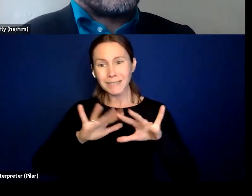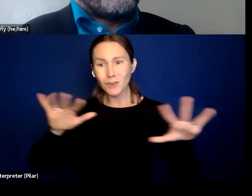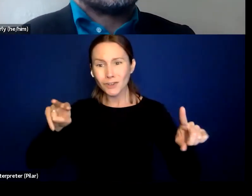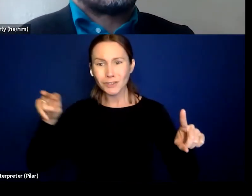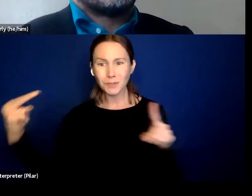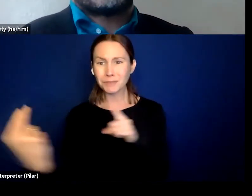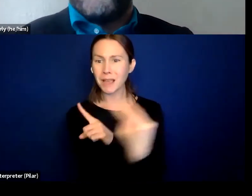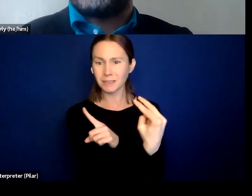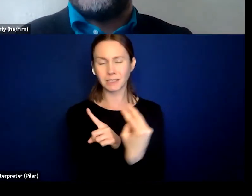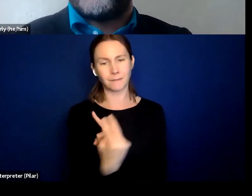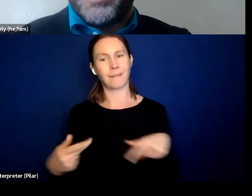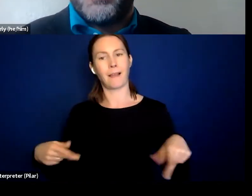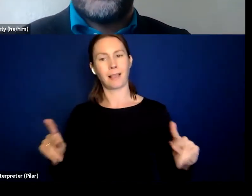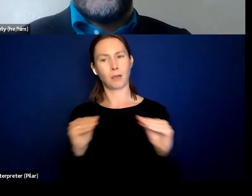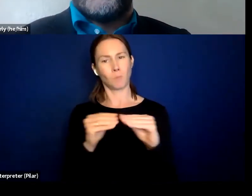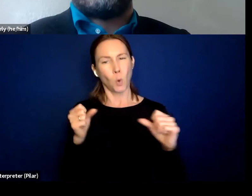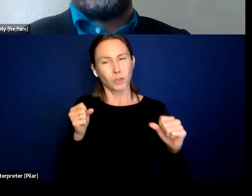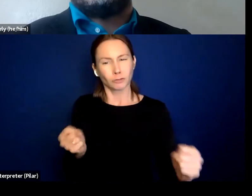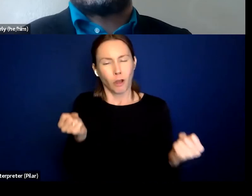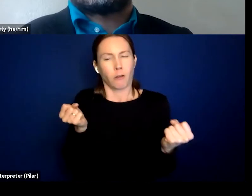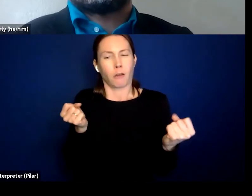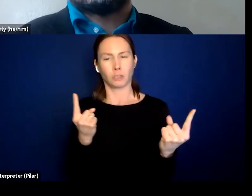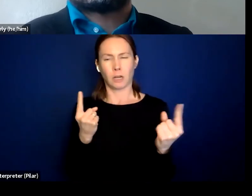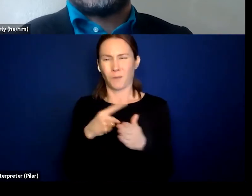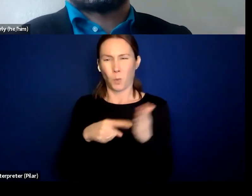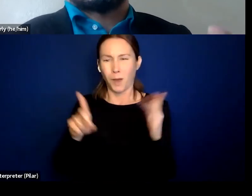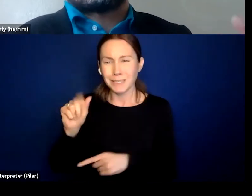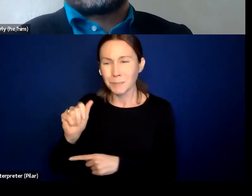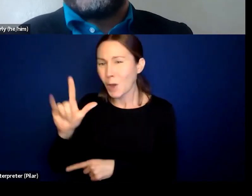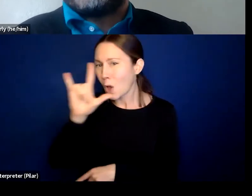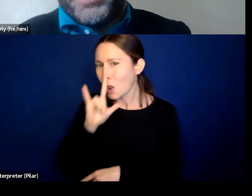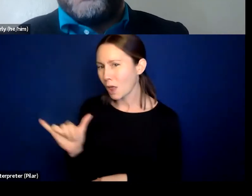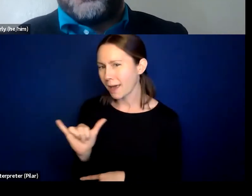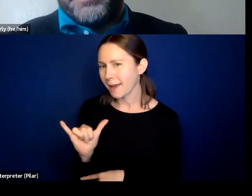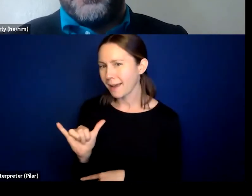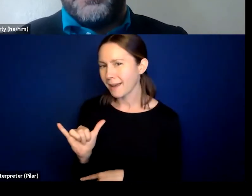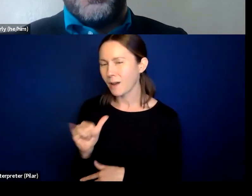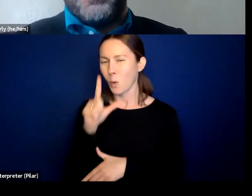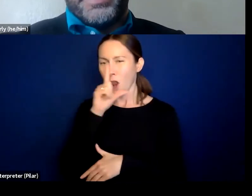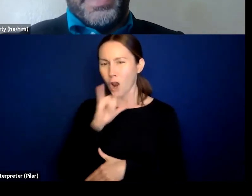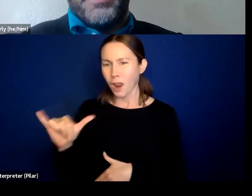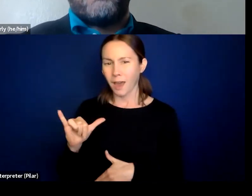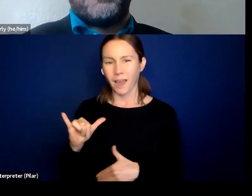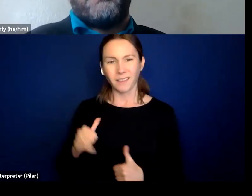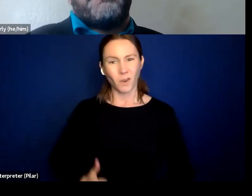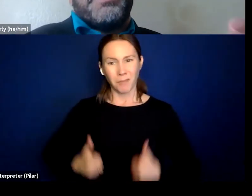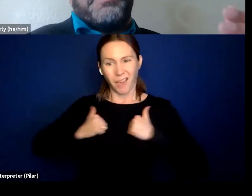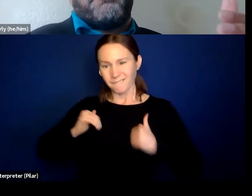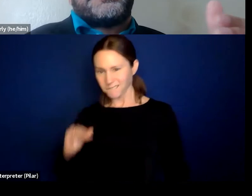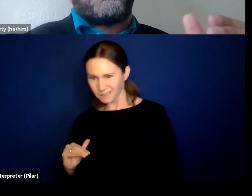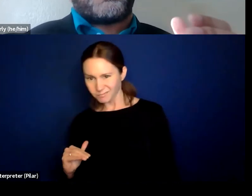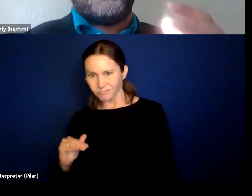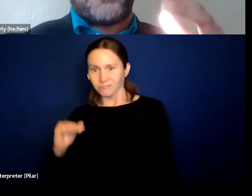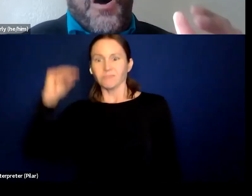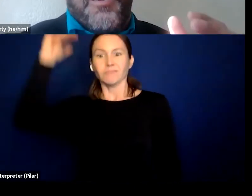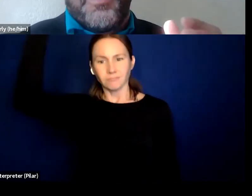it allows for a stronger understanding of what disability looks like through the lifespan and how, people